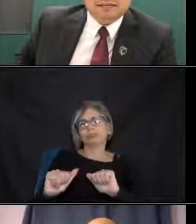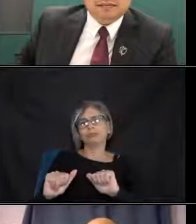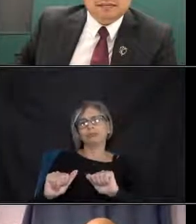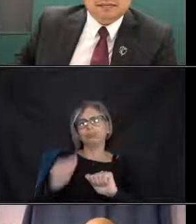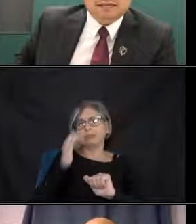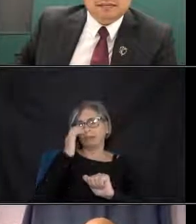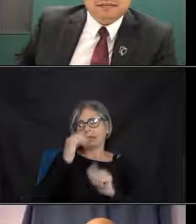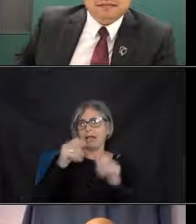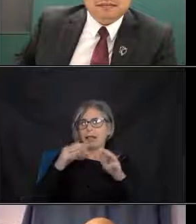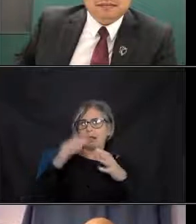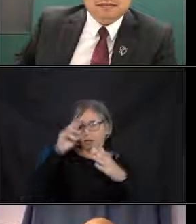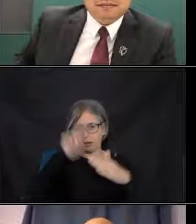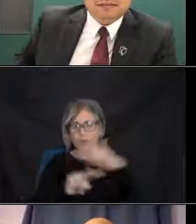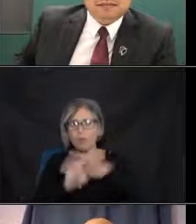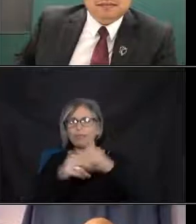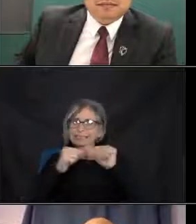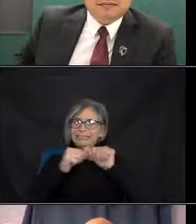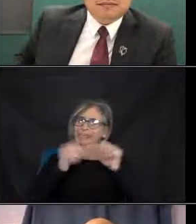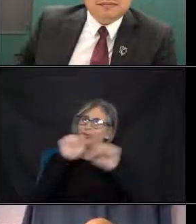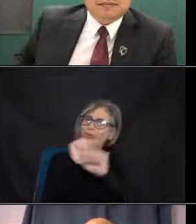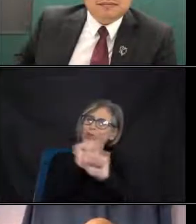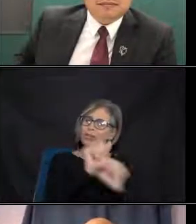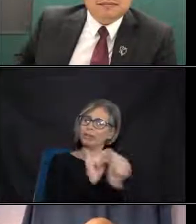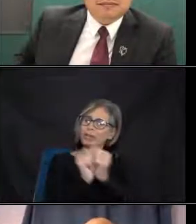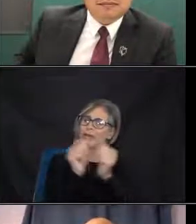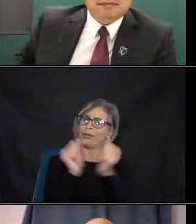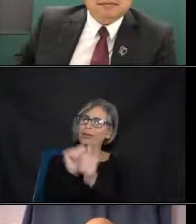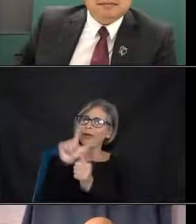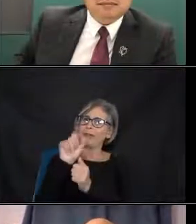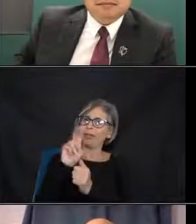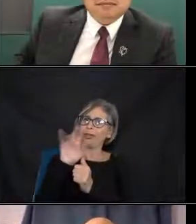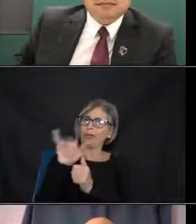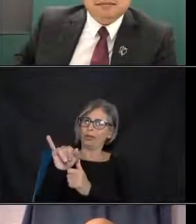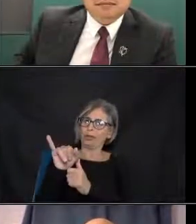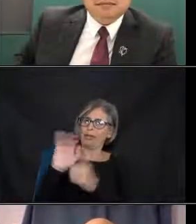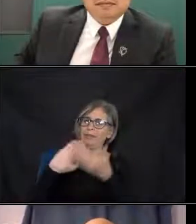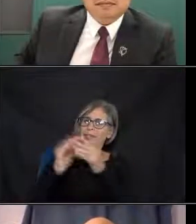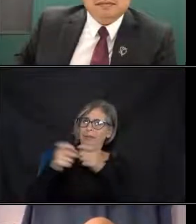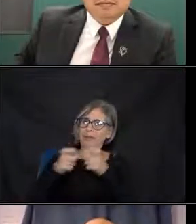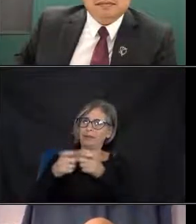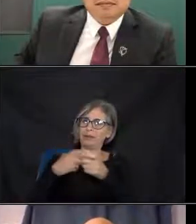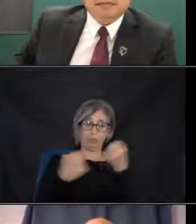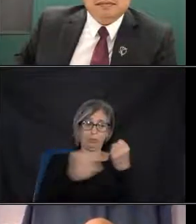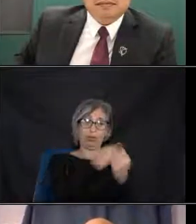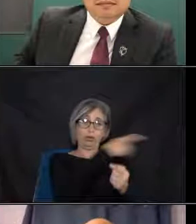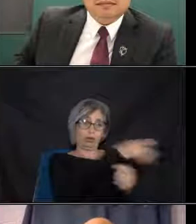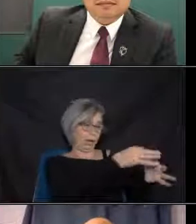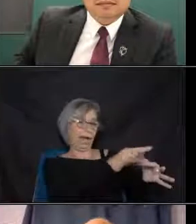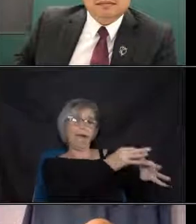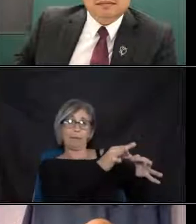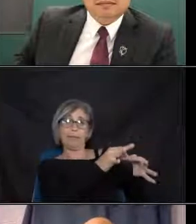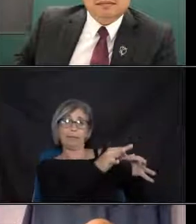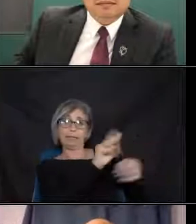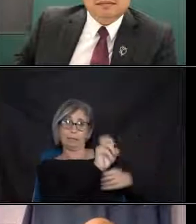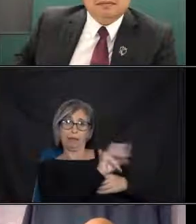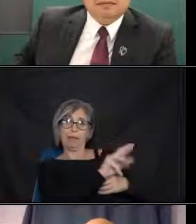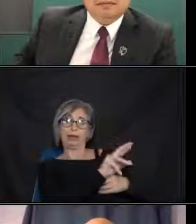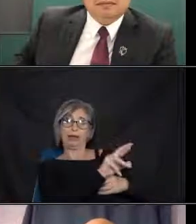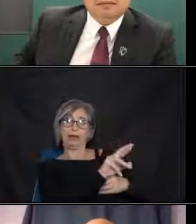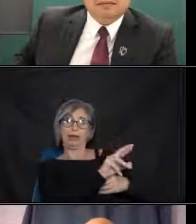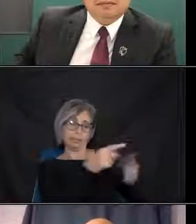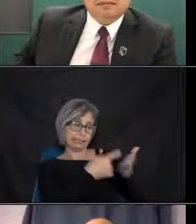to continuing to work with her. I'll support your comments that a